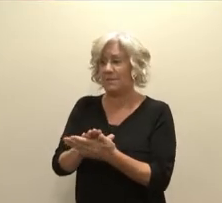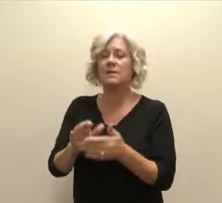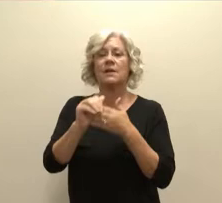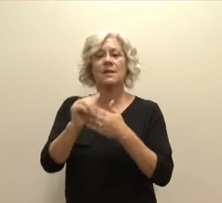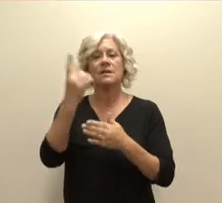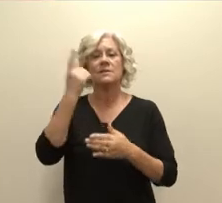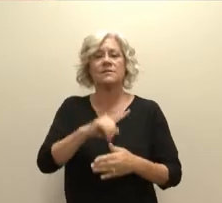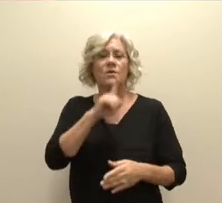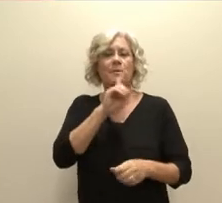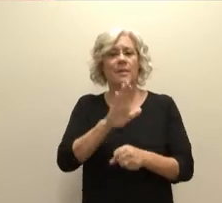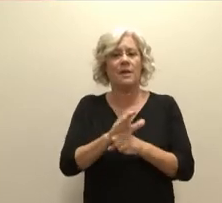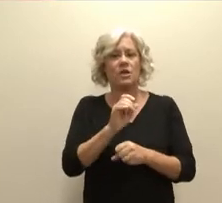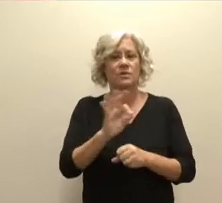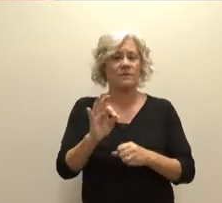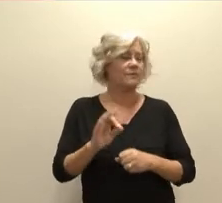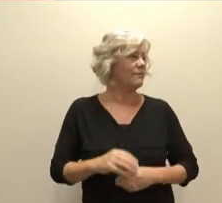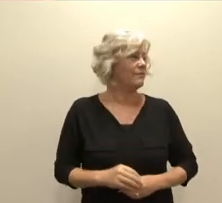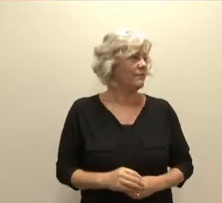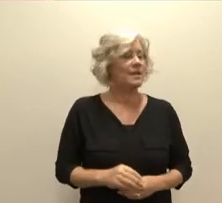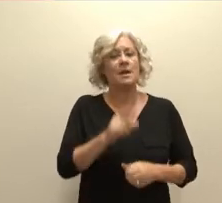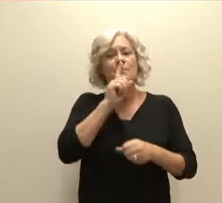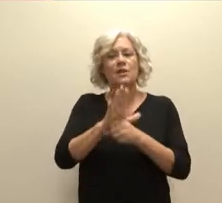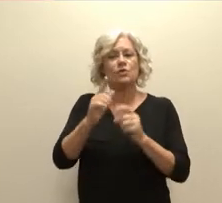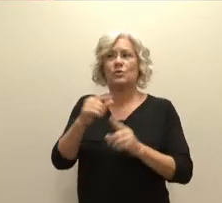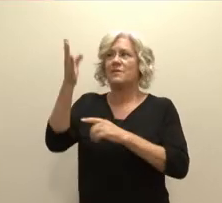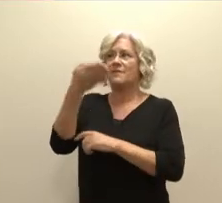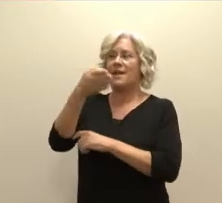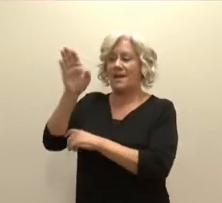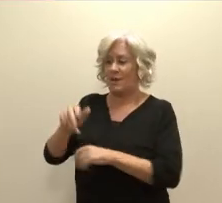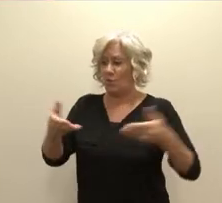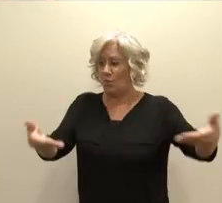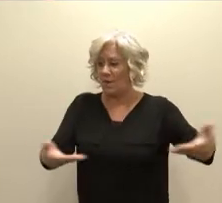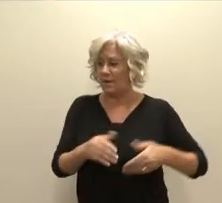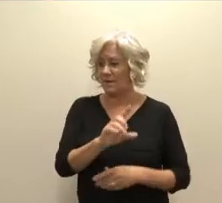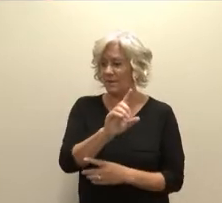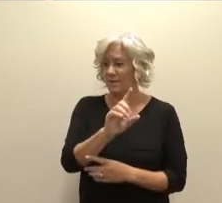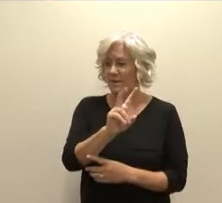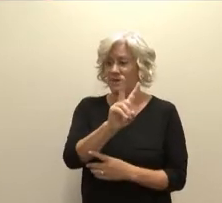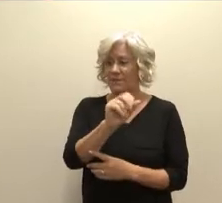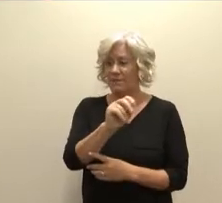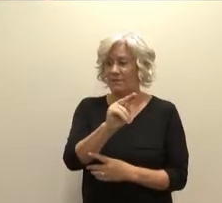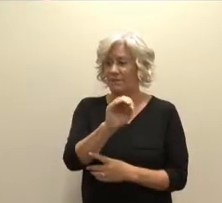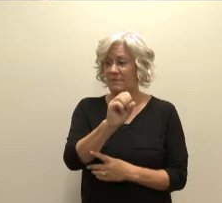Pledge of Allegiance. Please welcome Vanessa Aviles and David Omar Crane.